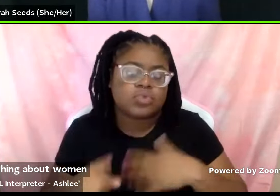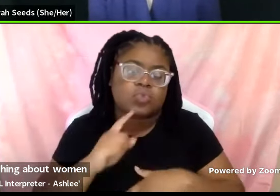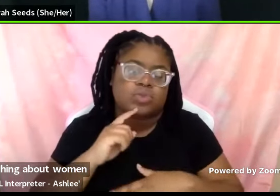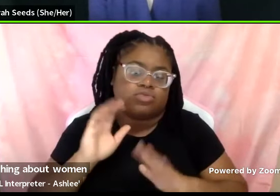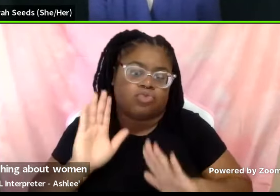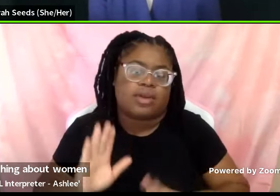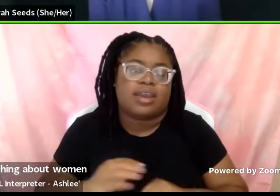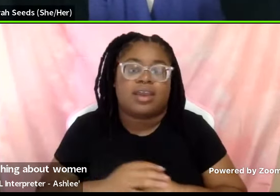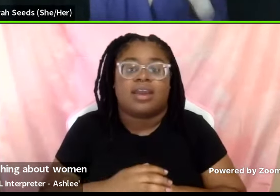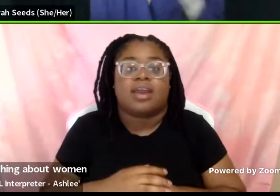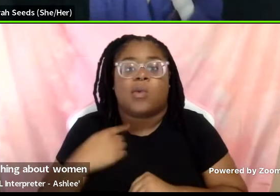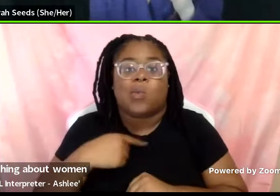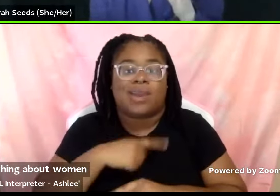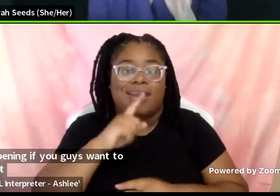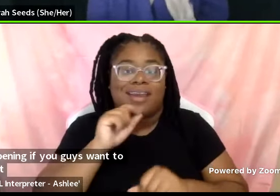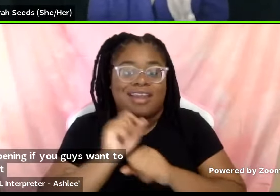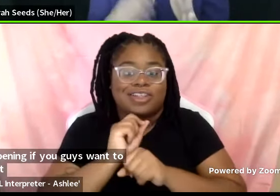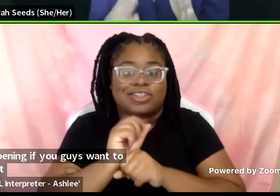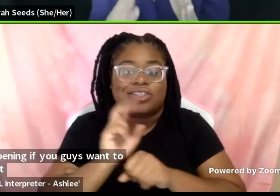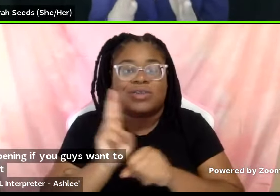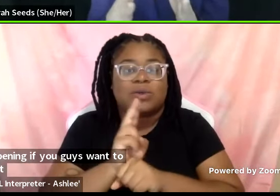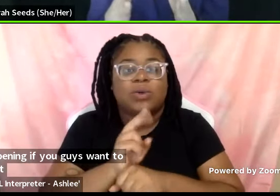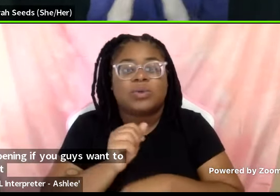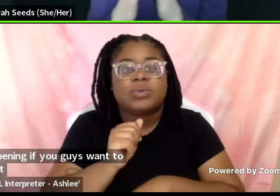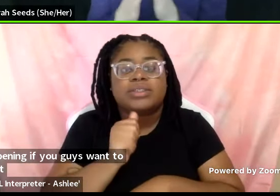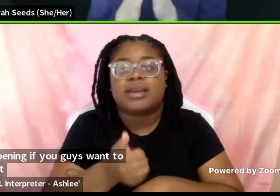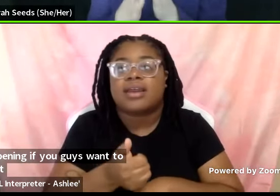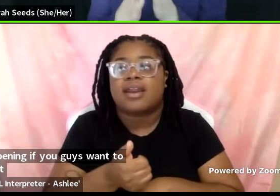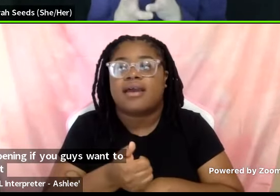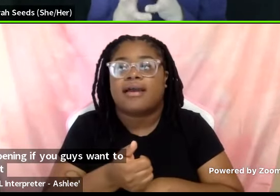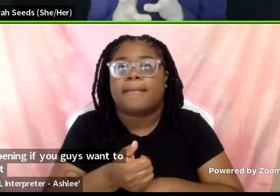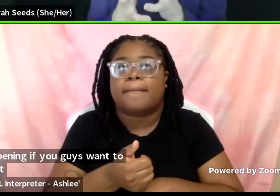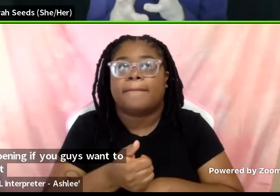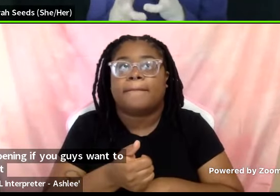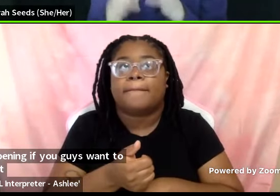and we actually used at the time there wasn't a real